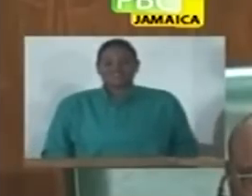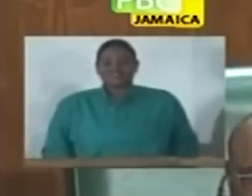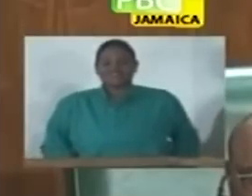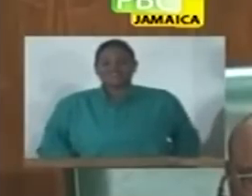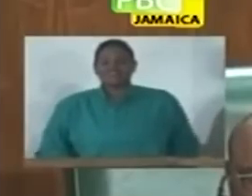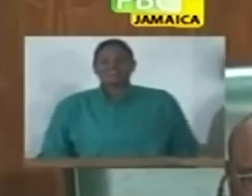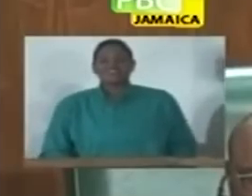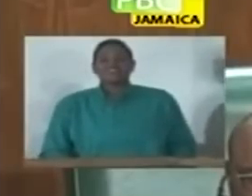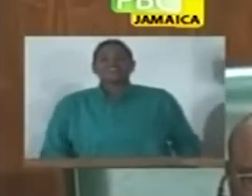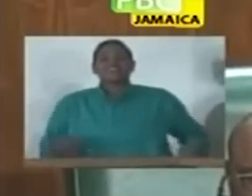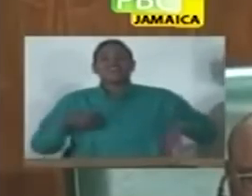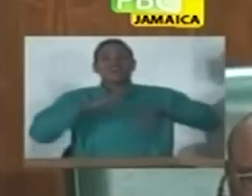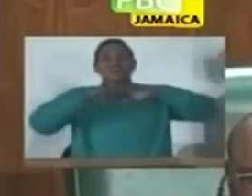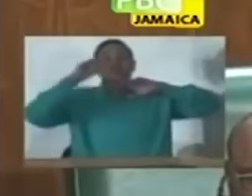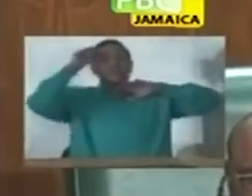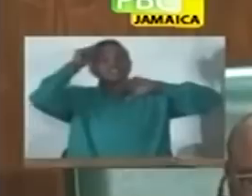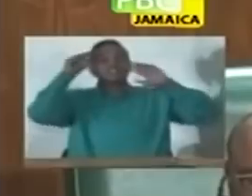case.